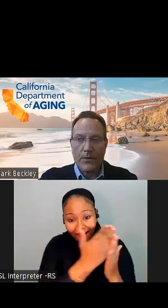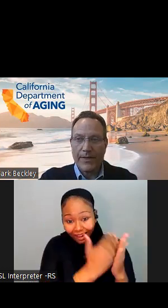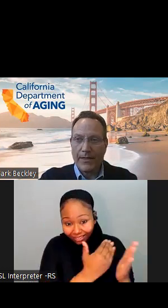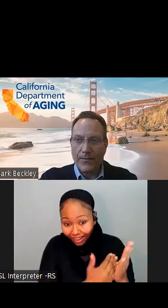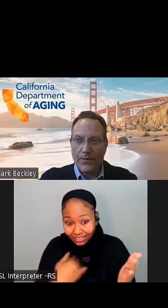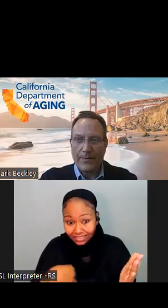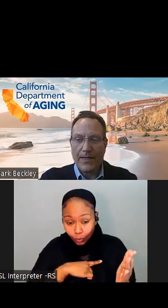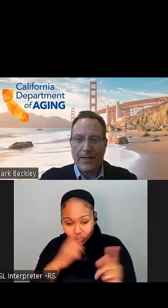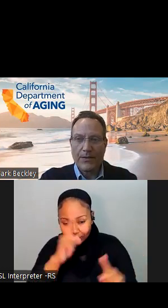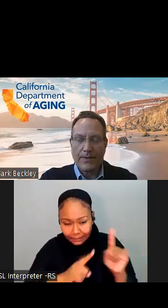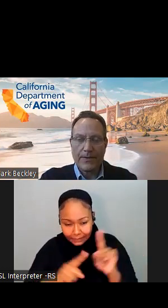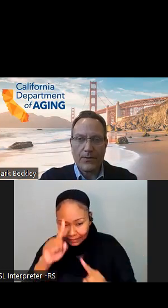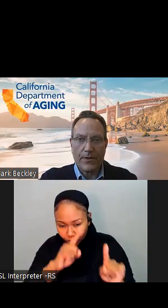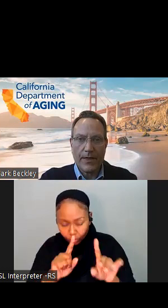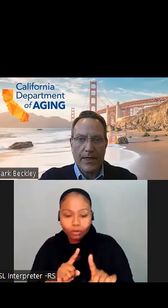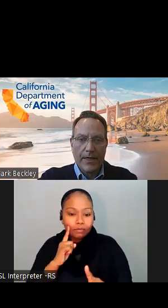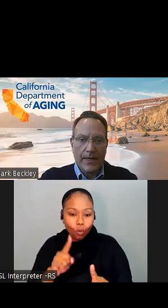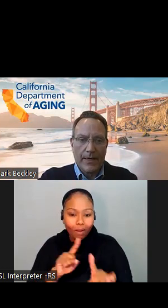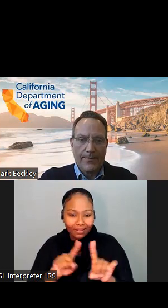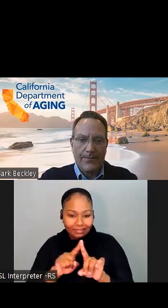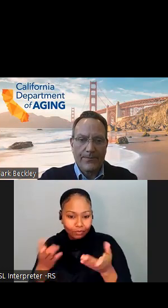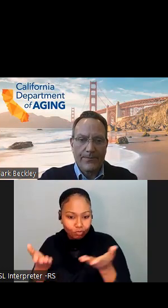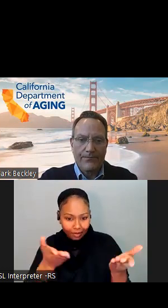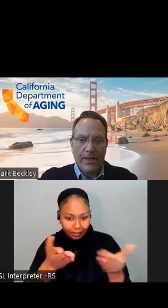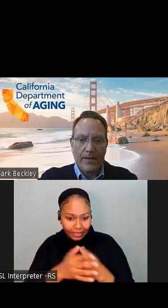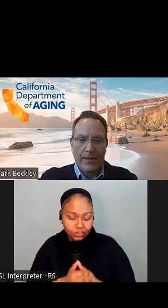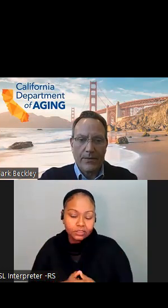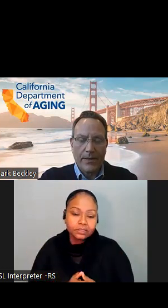when we're looking at different recommendations or,